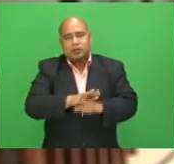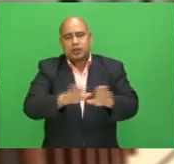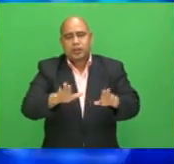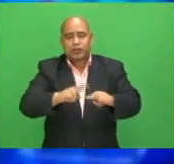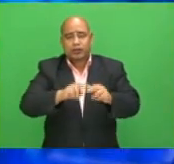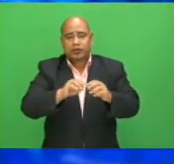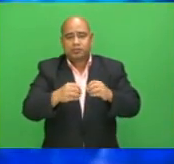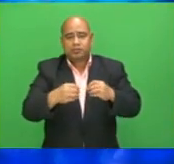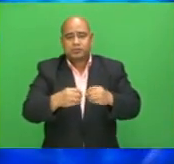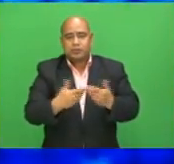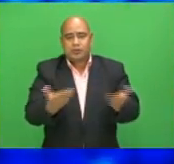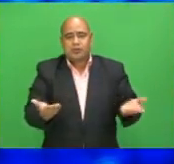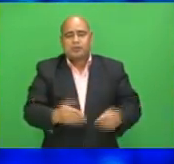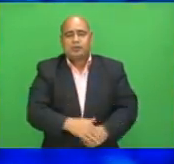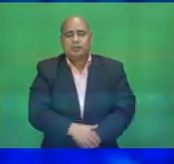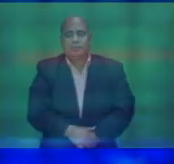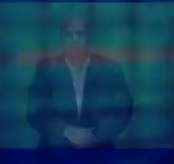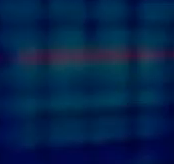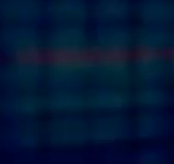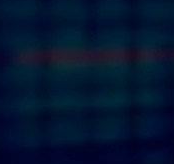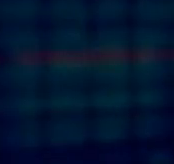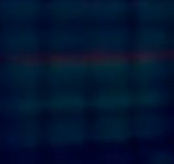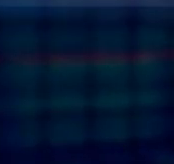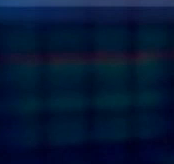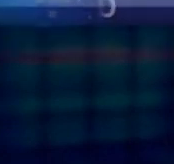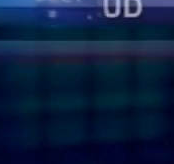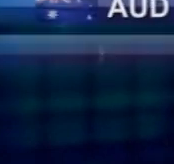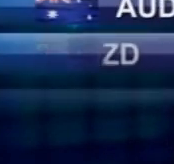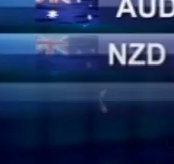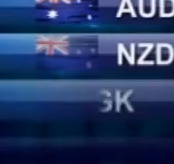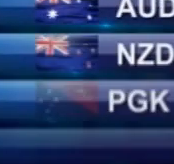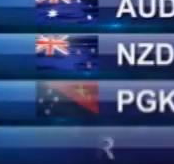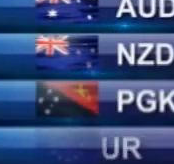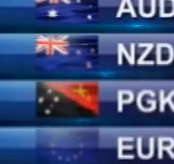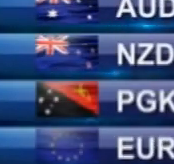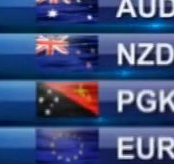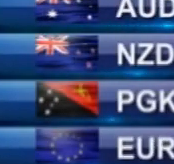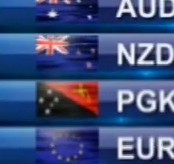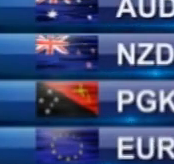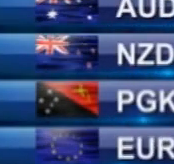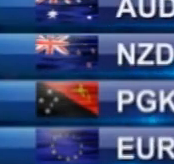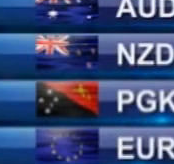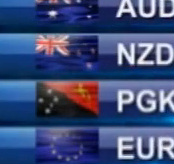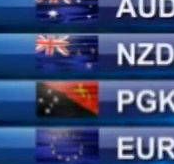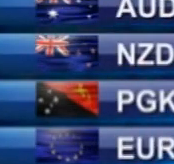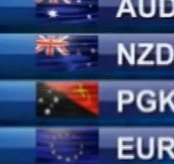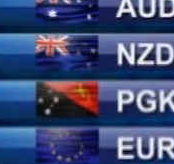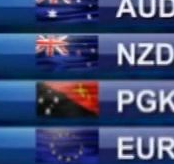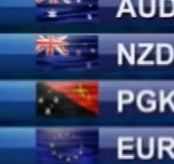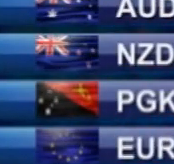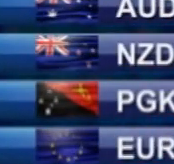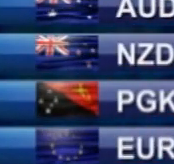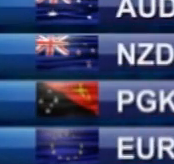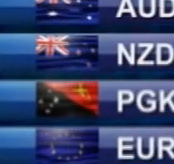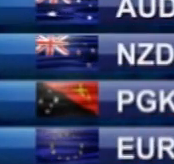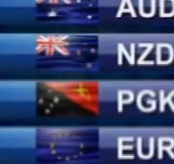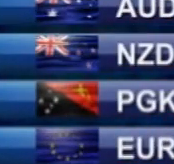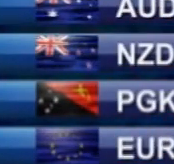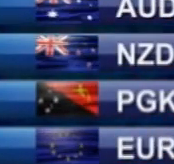Pinaka. Turning to today's exchange rates as set this morning, the Fijian dollar showed marginal gains against all but